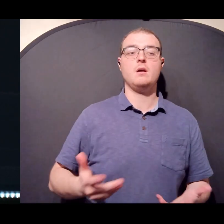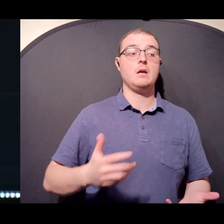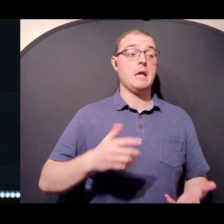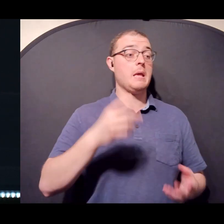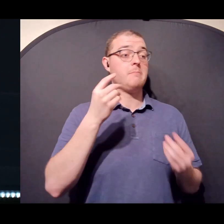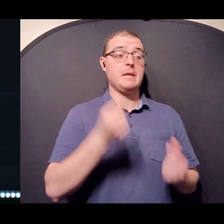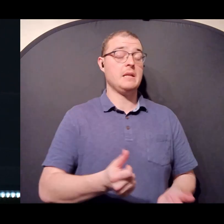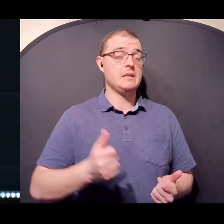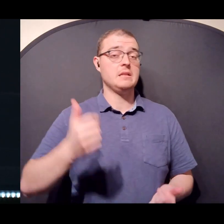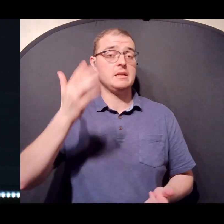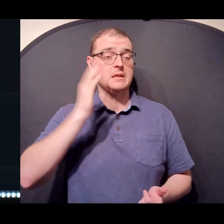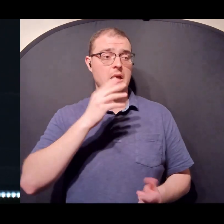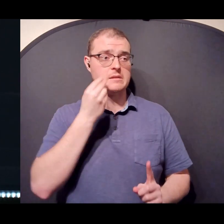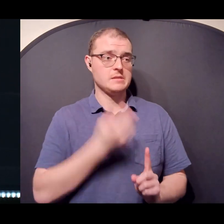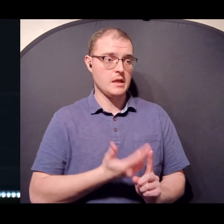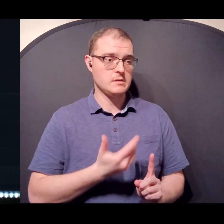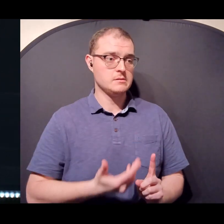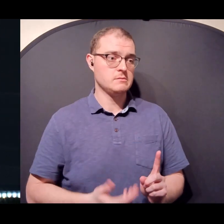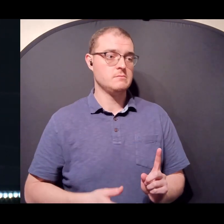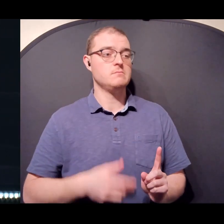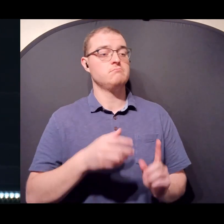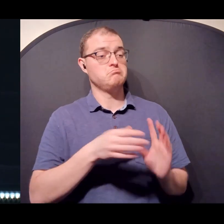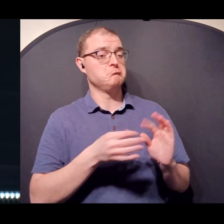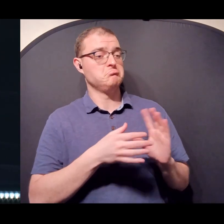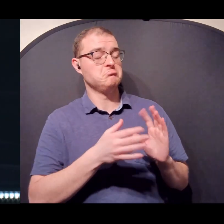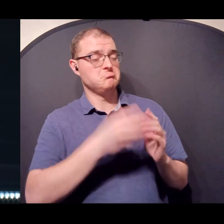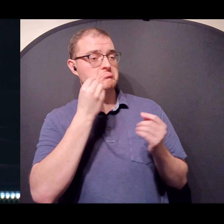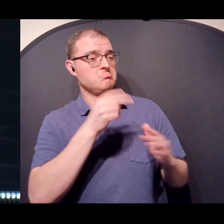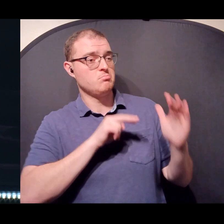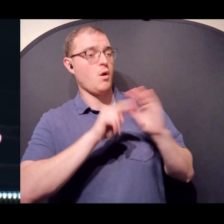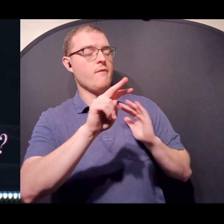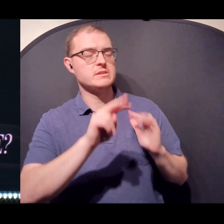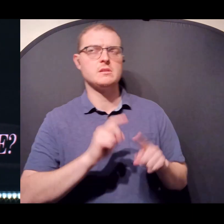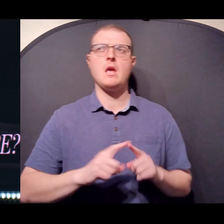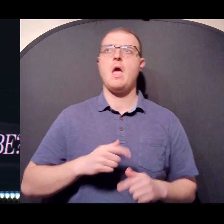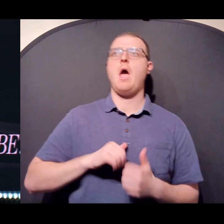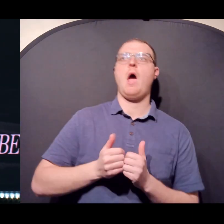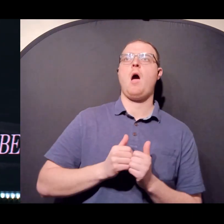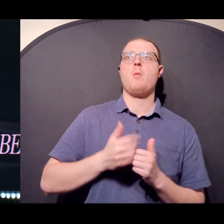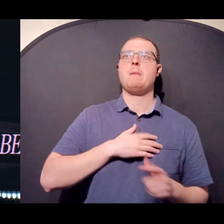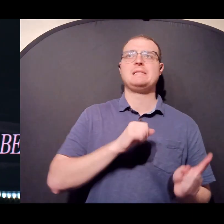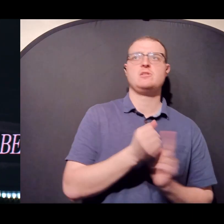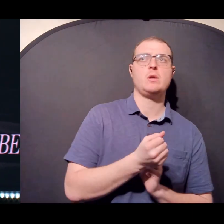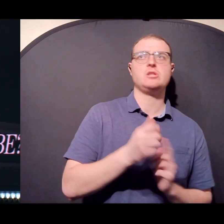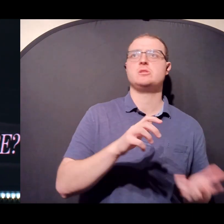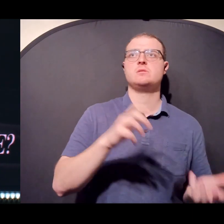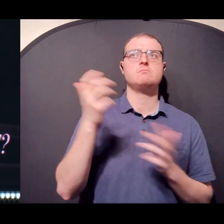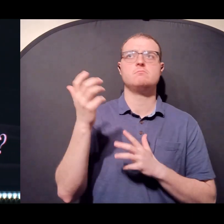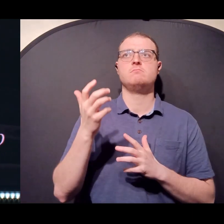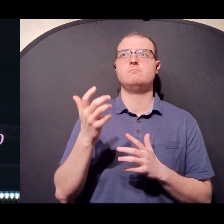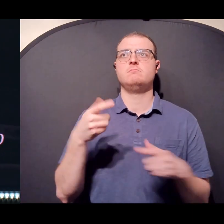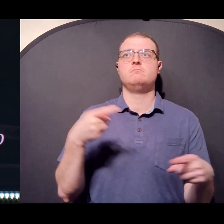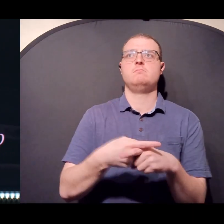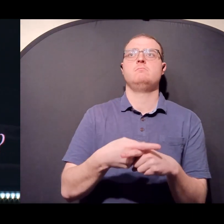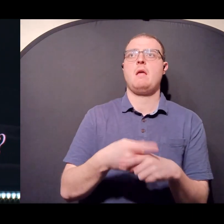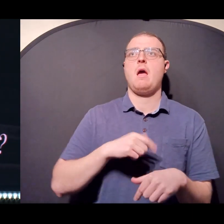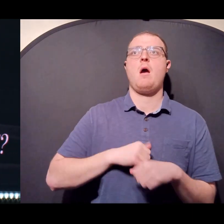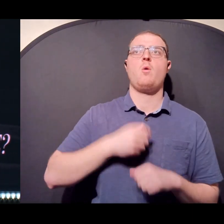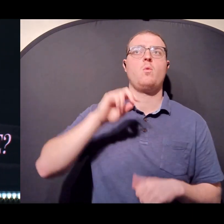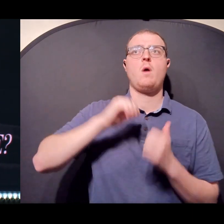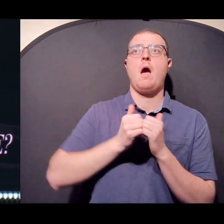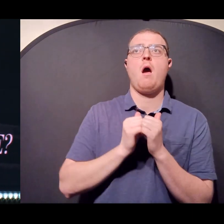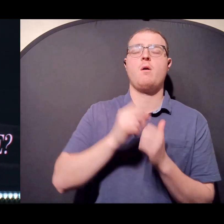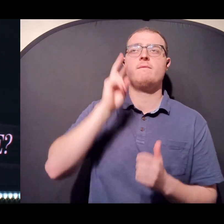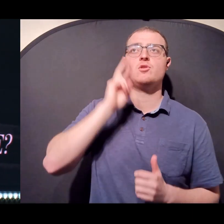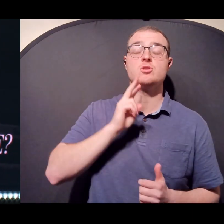word, and immediately she comes back at, well, how can this be when I look at me? How can this be when I consider my situation?